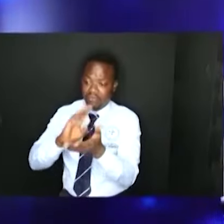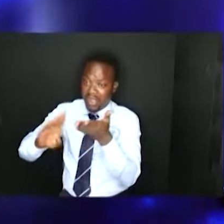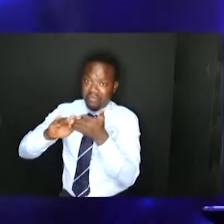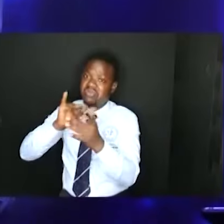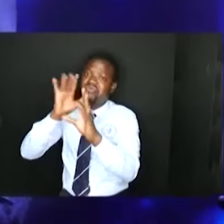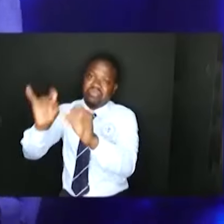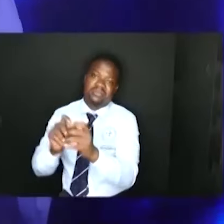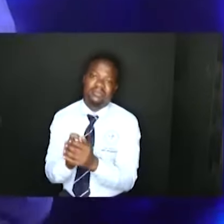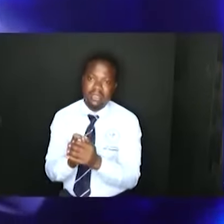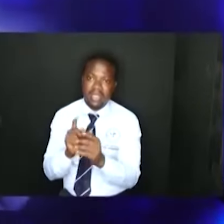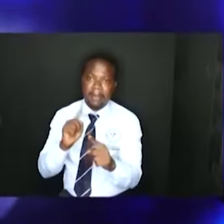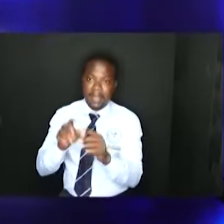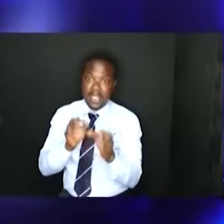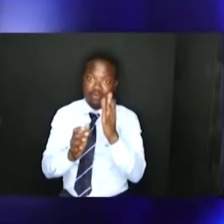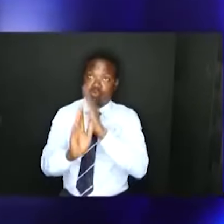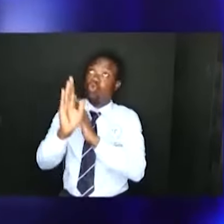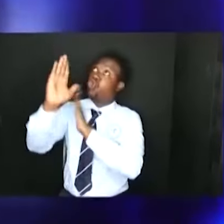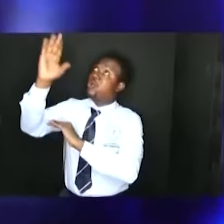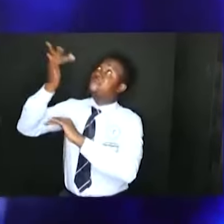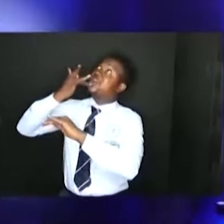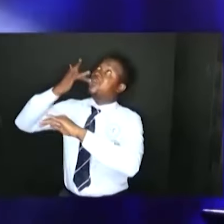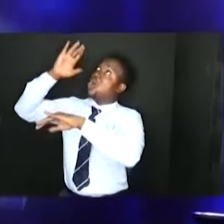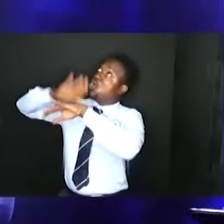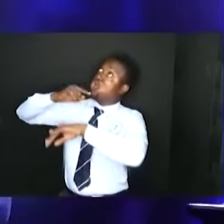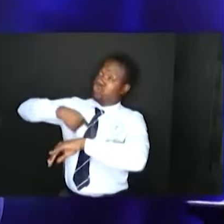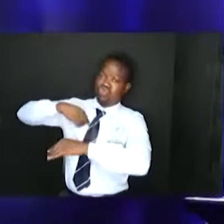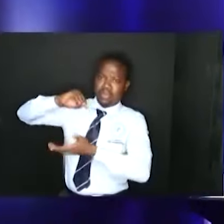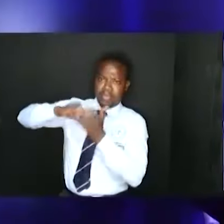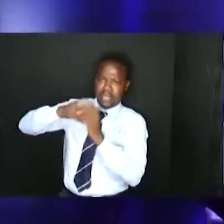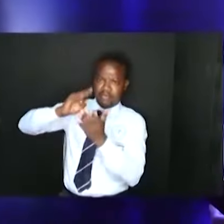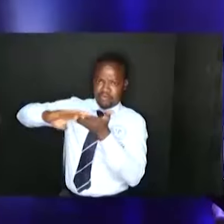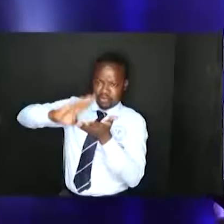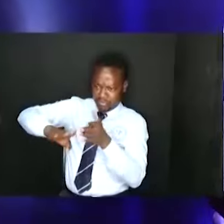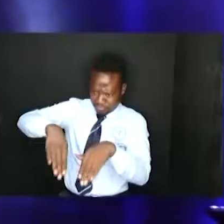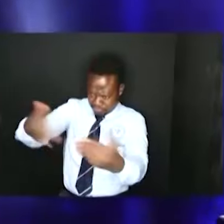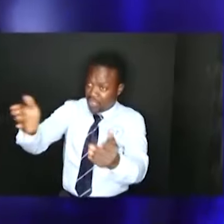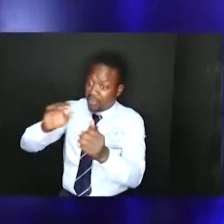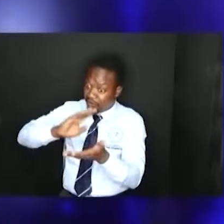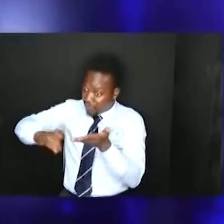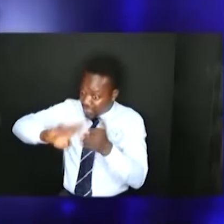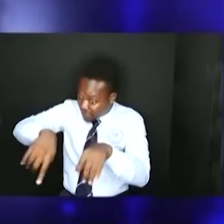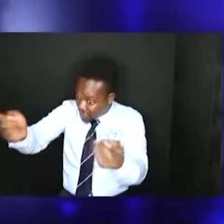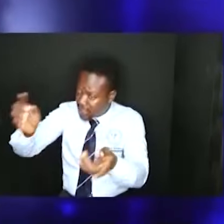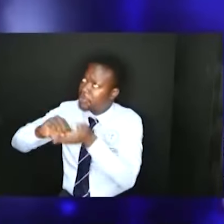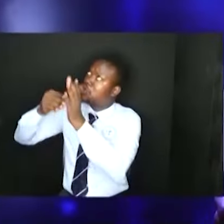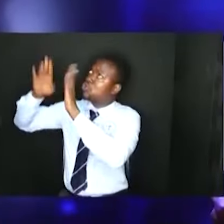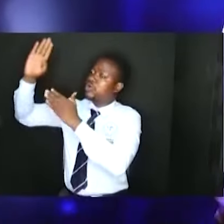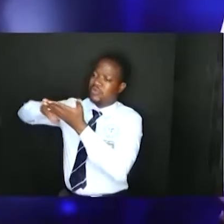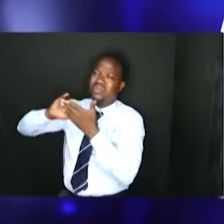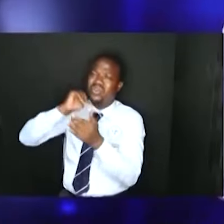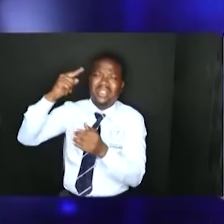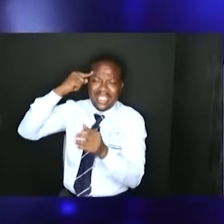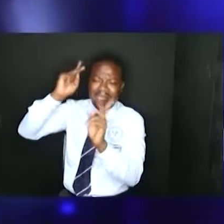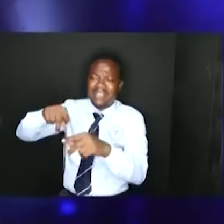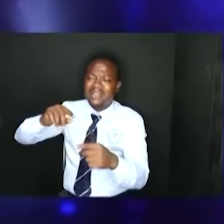forgiveness. But if you want God's favor, pour out that bitter feeling. Don't look at the person's actions